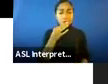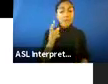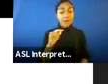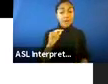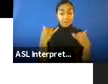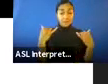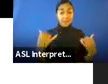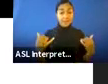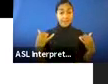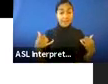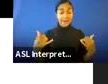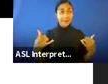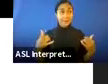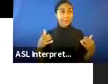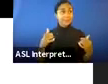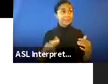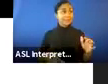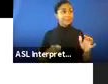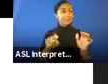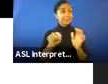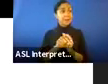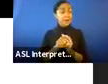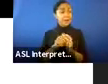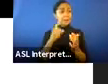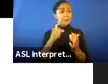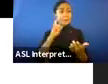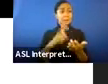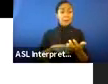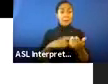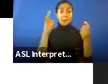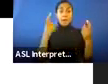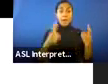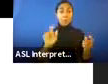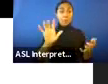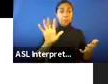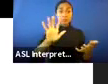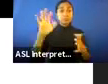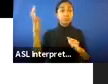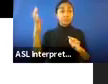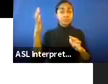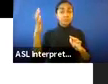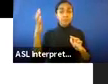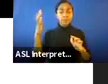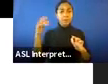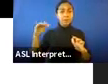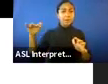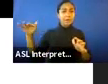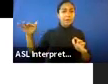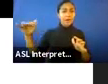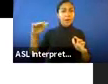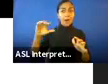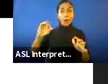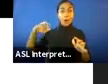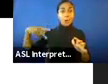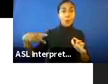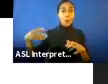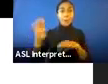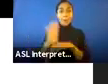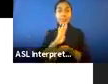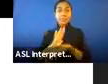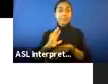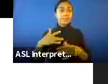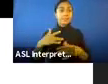moment these moments of crises becoming huge opportunities for profiteering, and